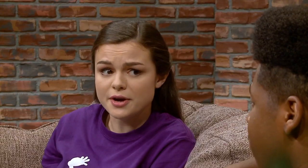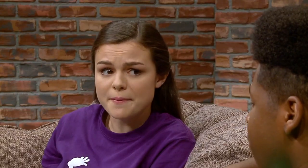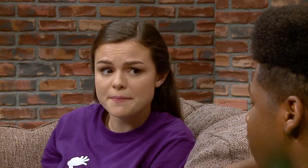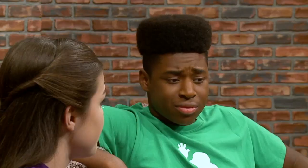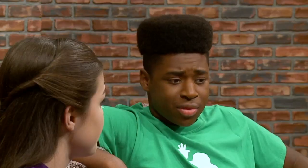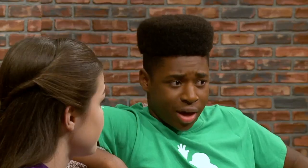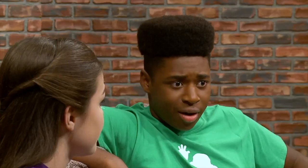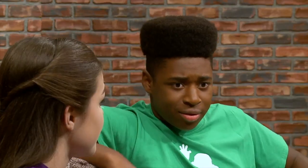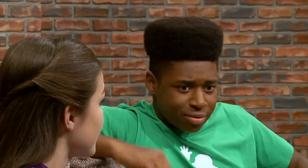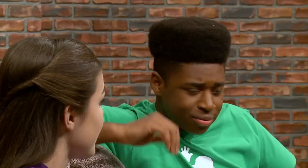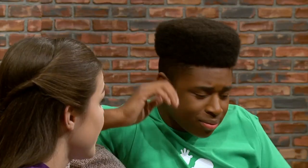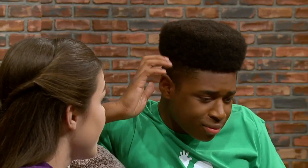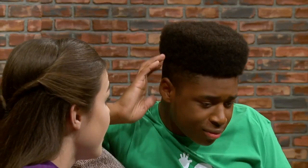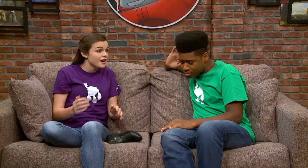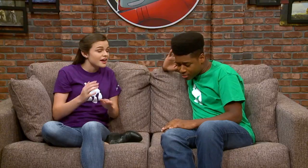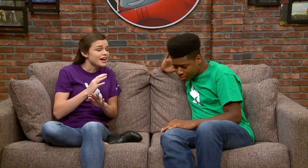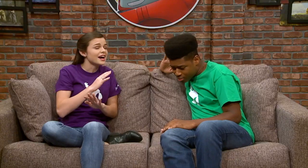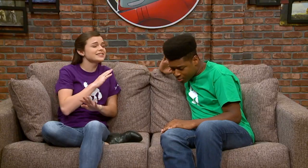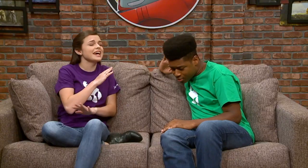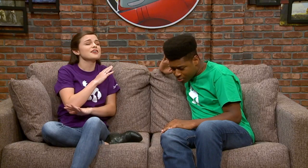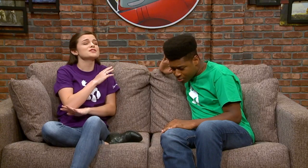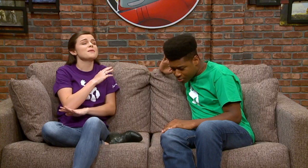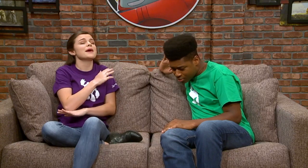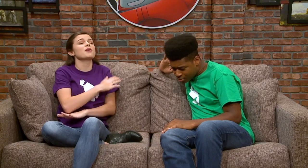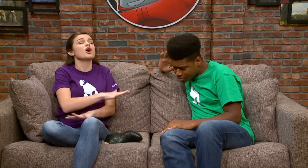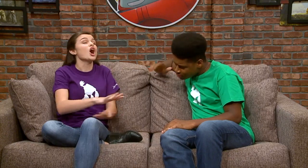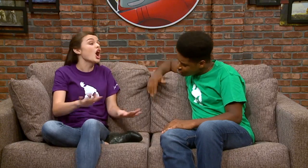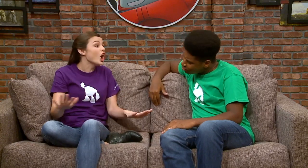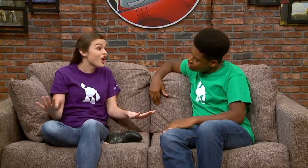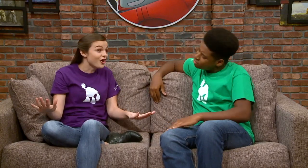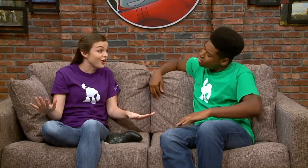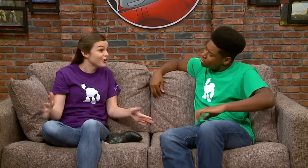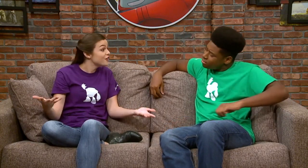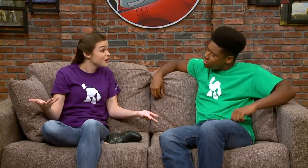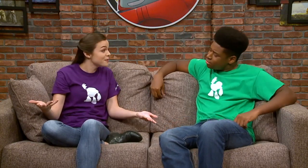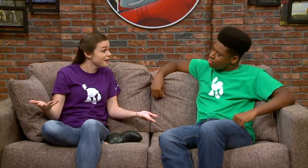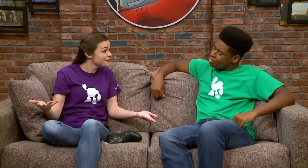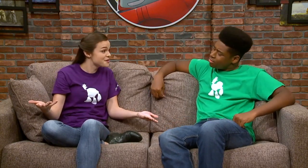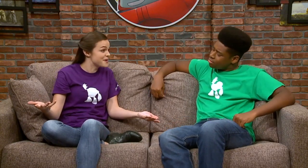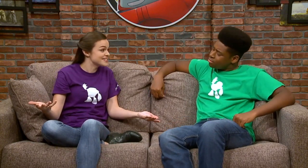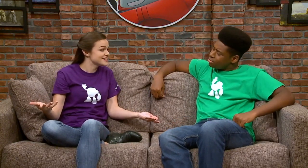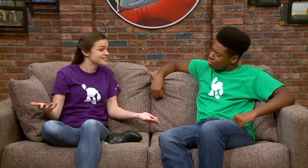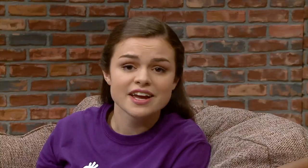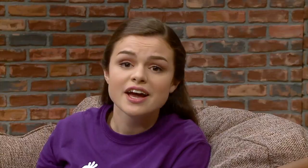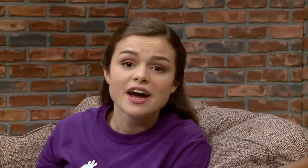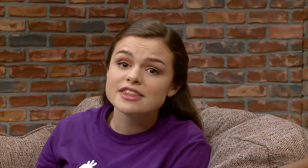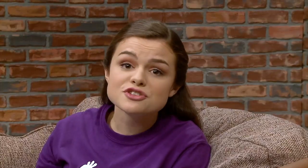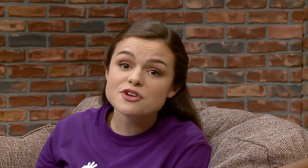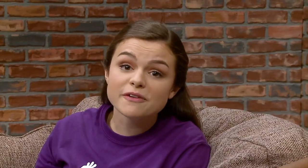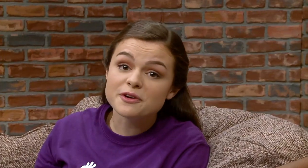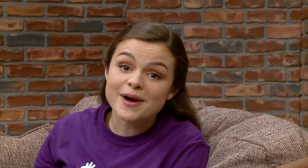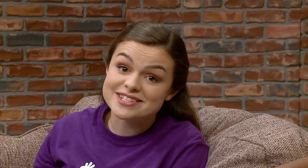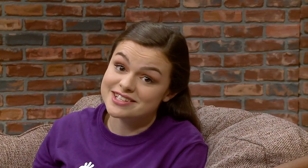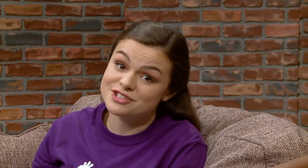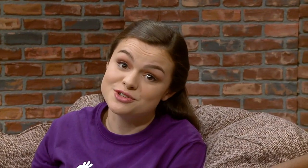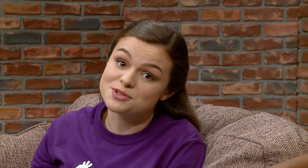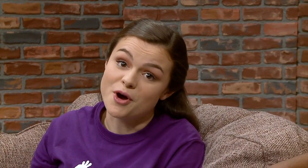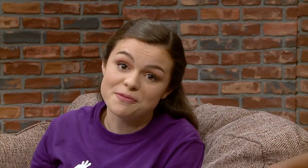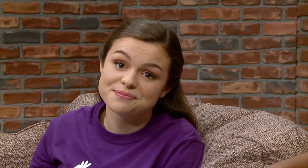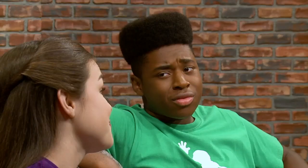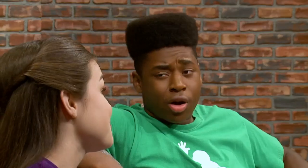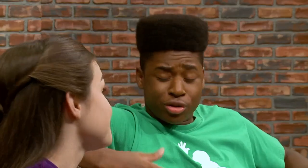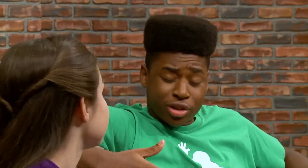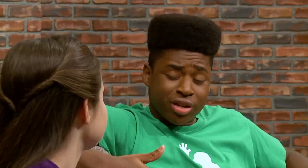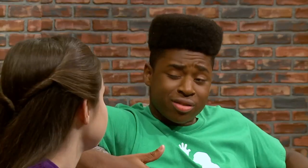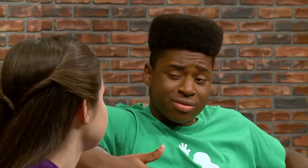to know a secret? Yeah. God cares about all of our prayer requests. There's no request that's too